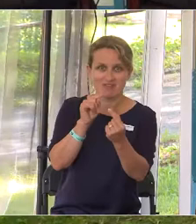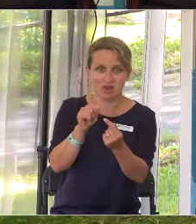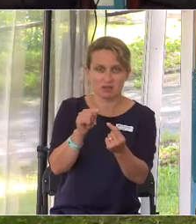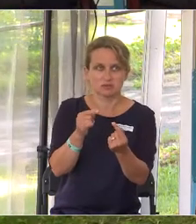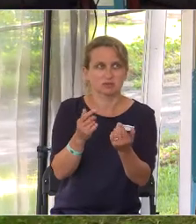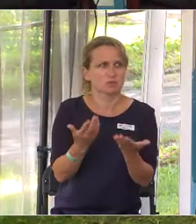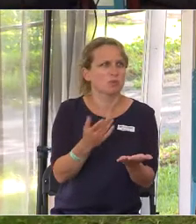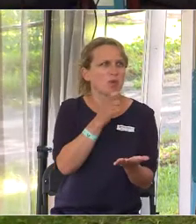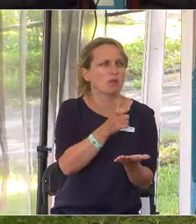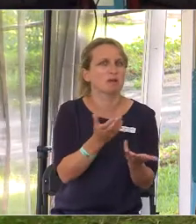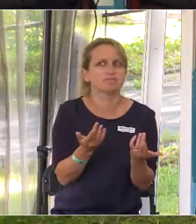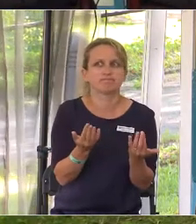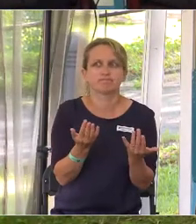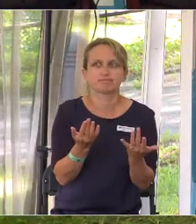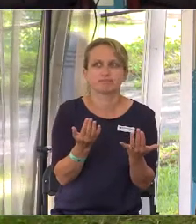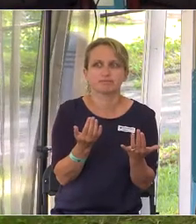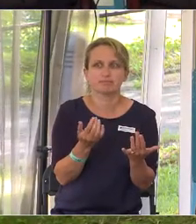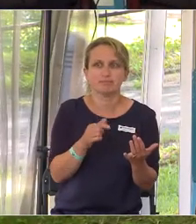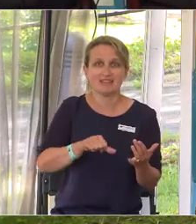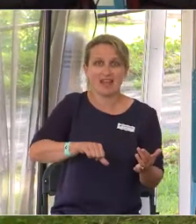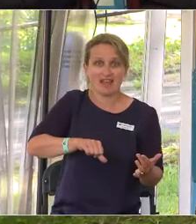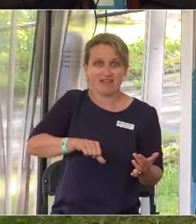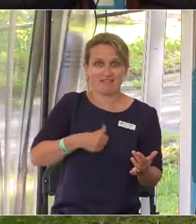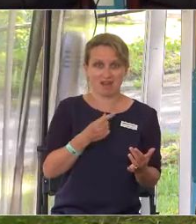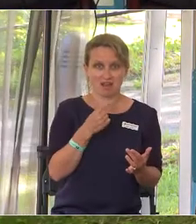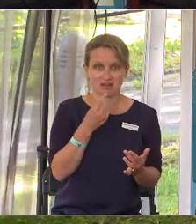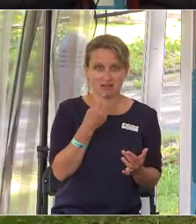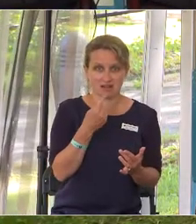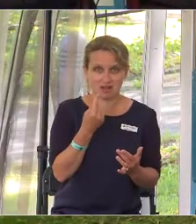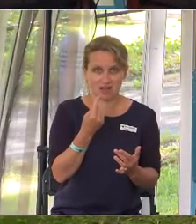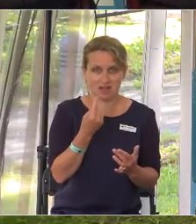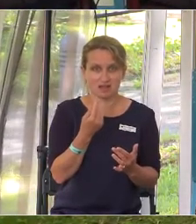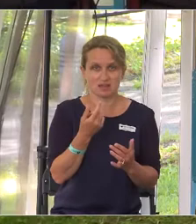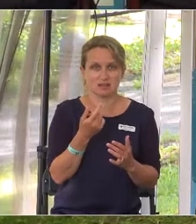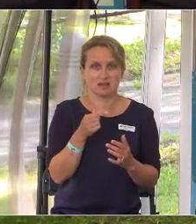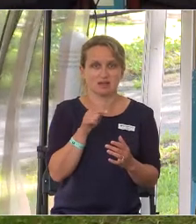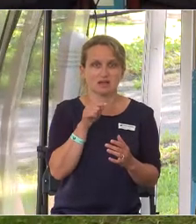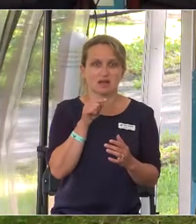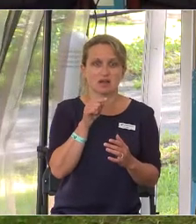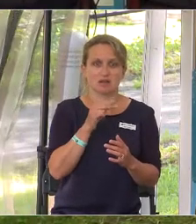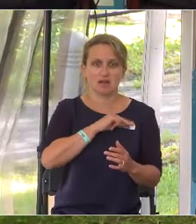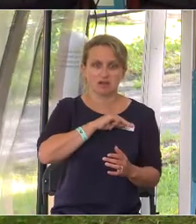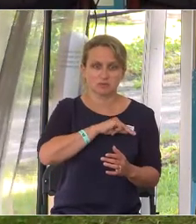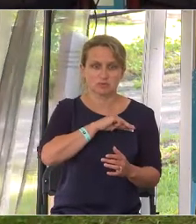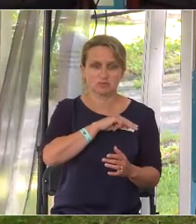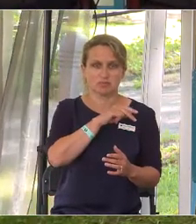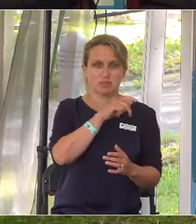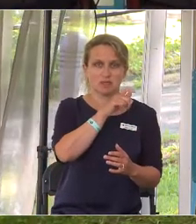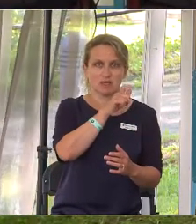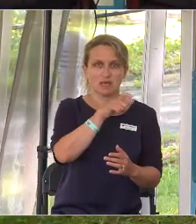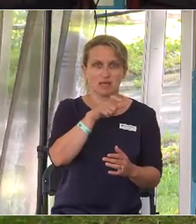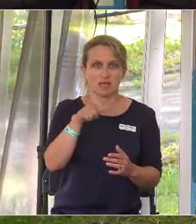how do I say this? Hate speech is limiting people from talking, so that is